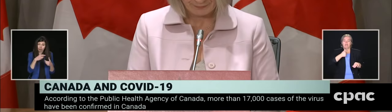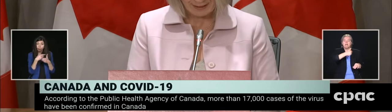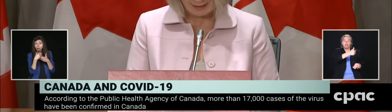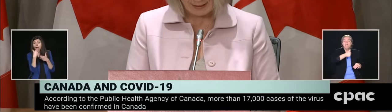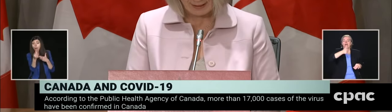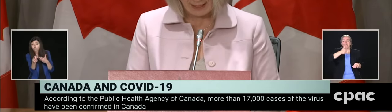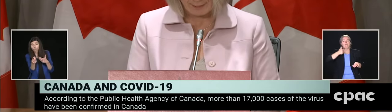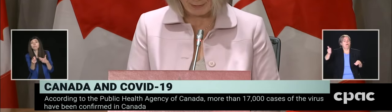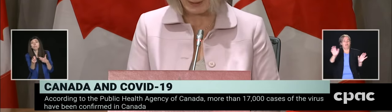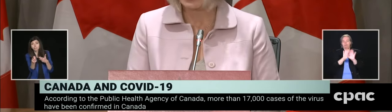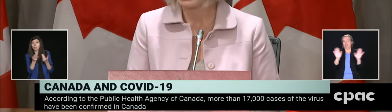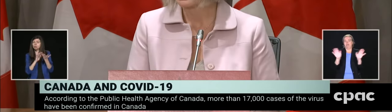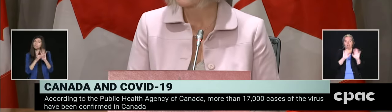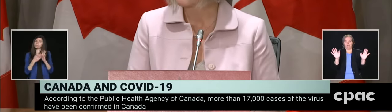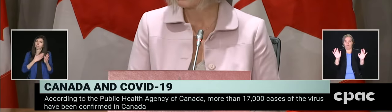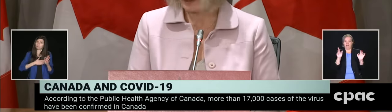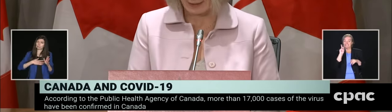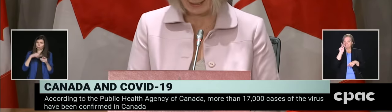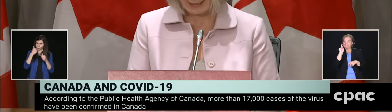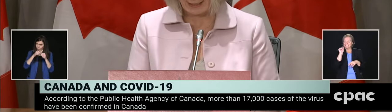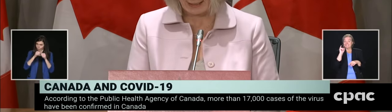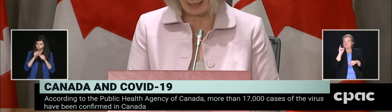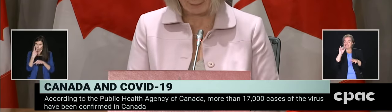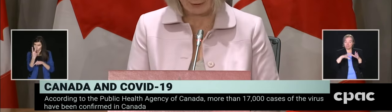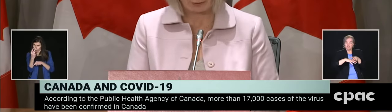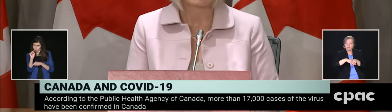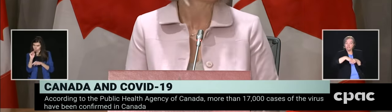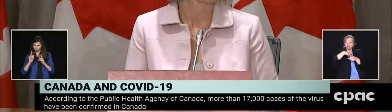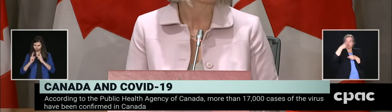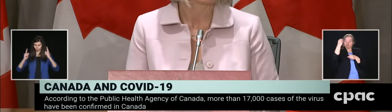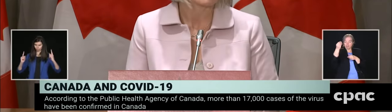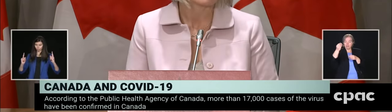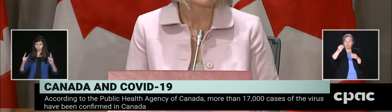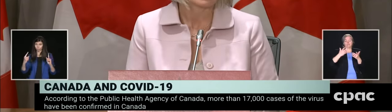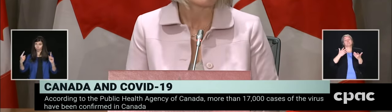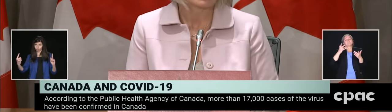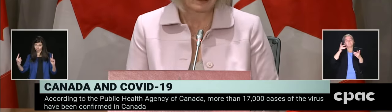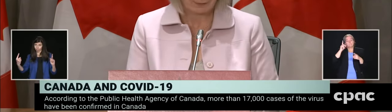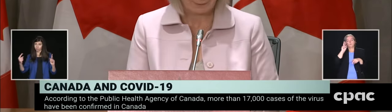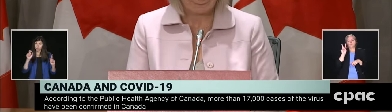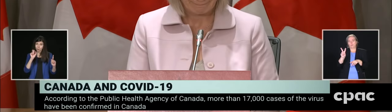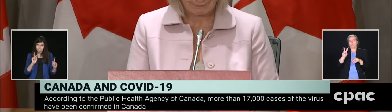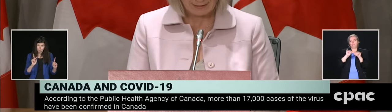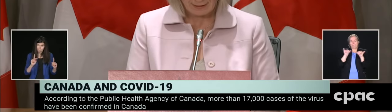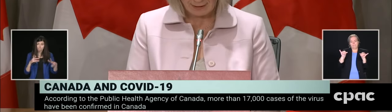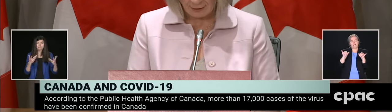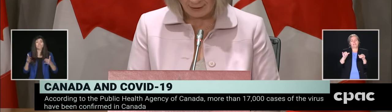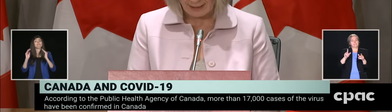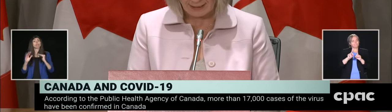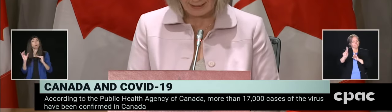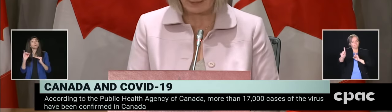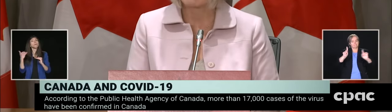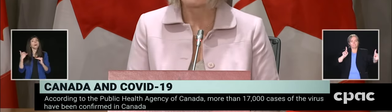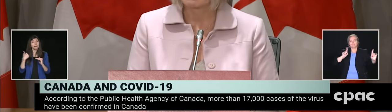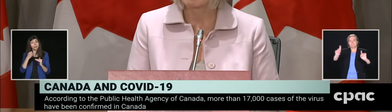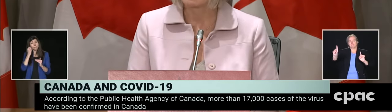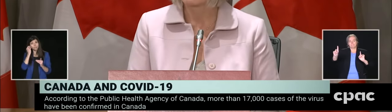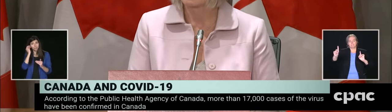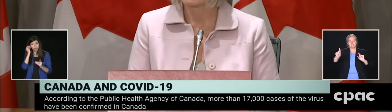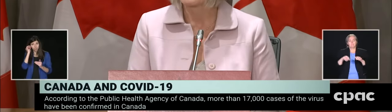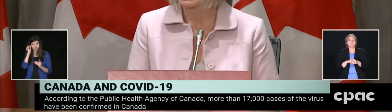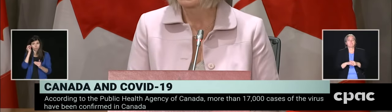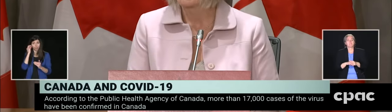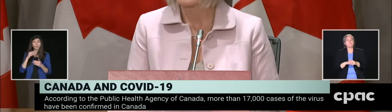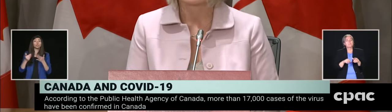length. And keep using the Canada COVID-19 app to learn how to protect yourself and others. All Canadians have a very